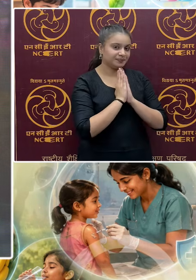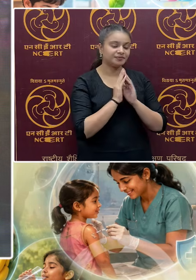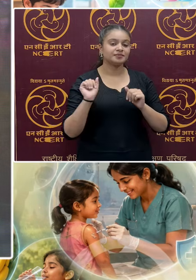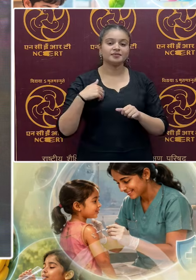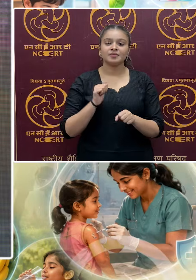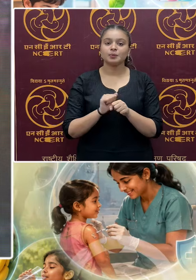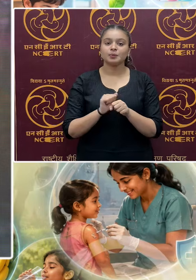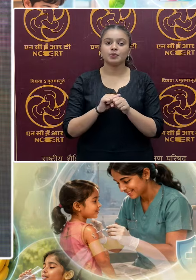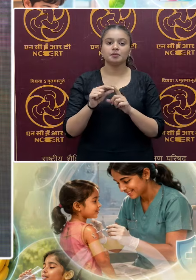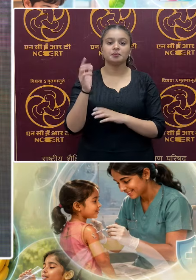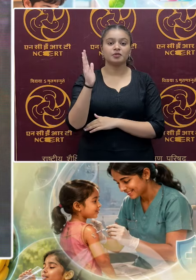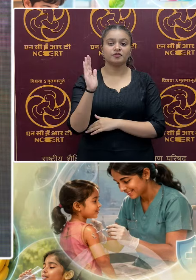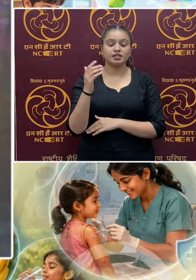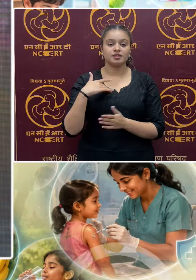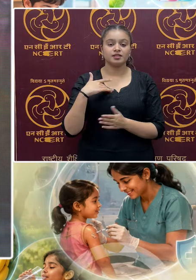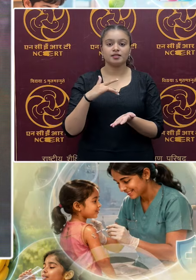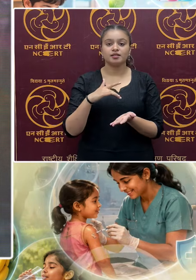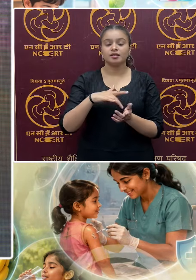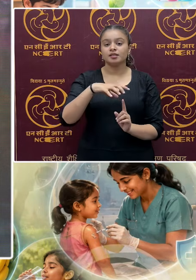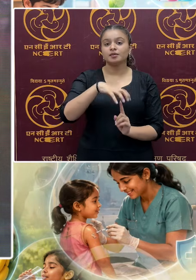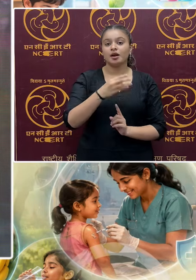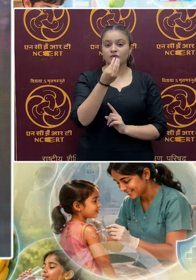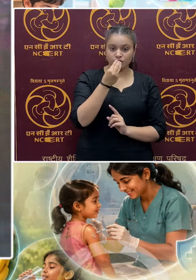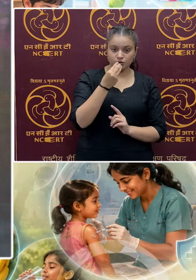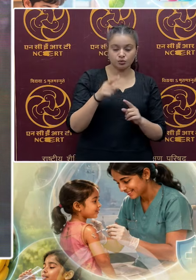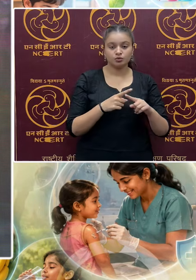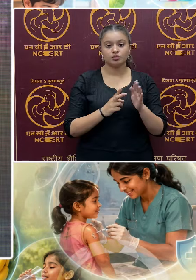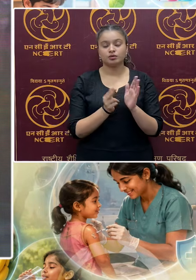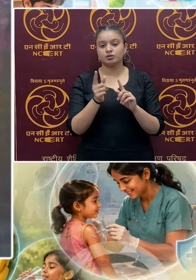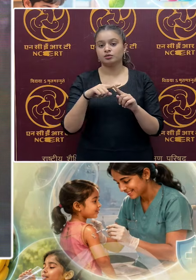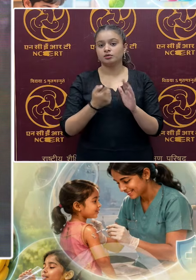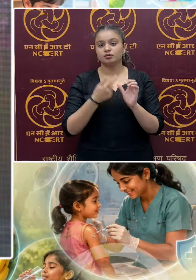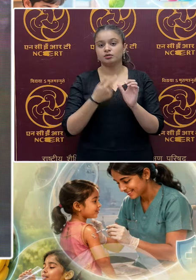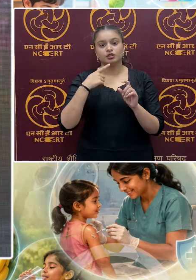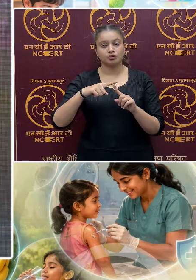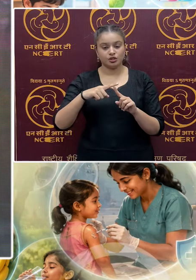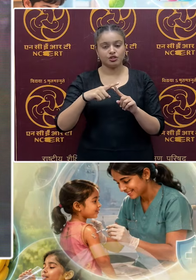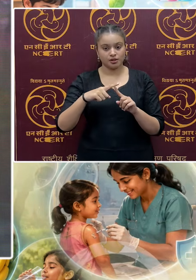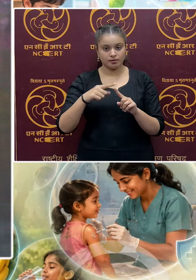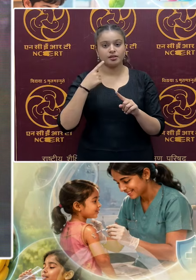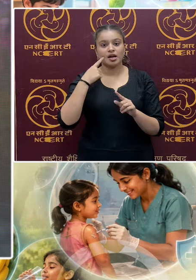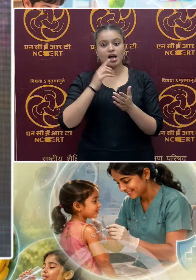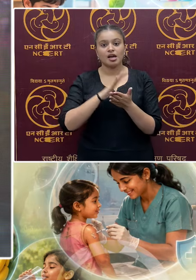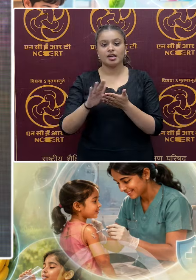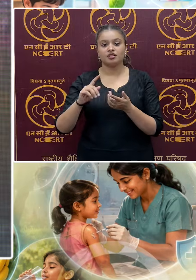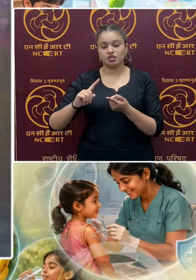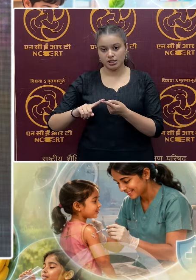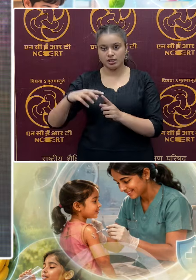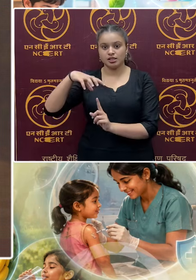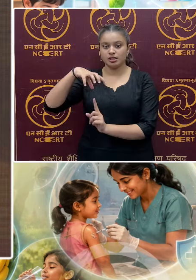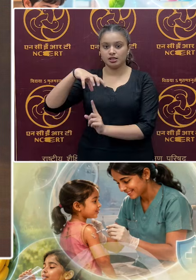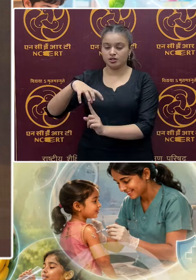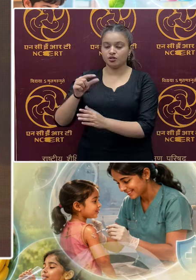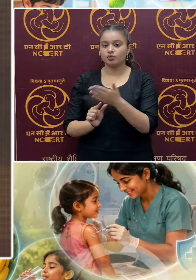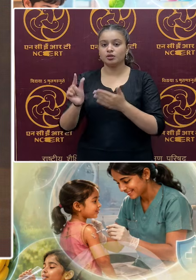Ma'am is a professor from the Department of Food and Nutrition from Institute of Home Economics, IHE,